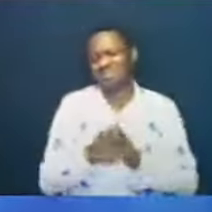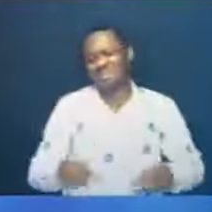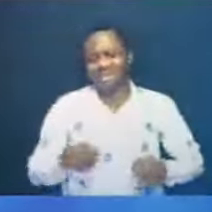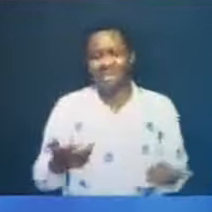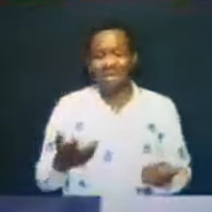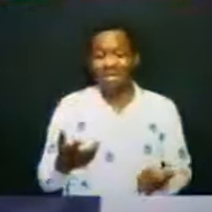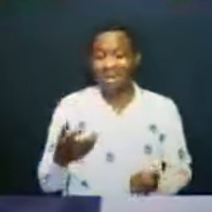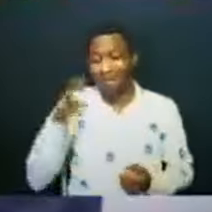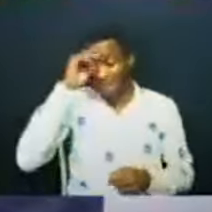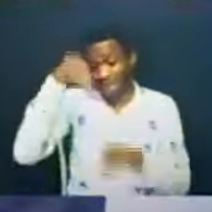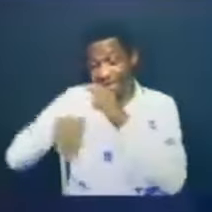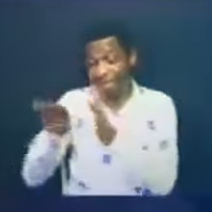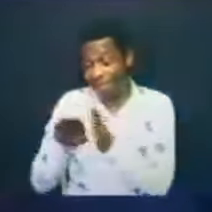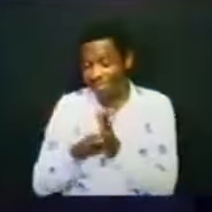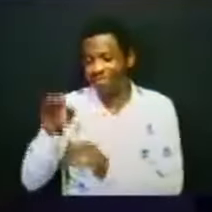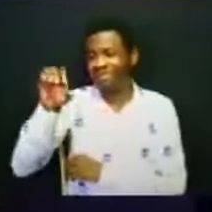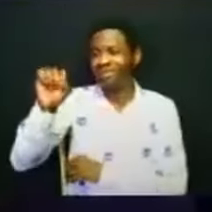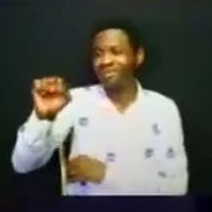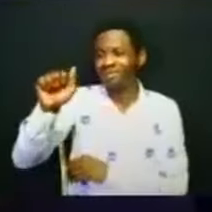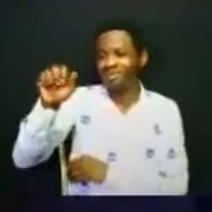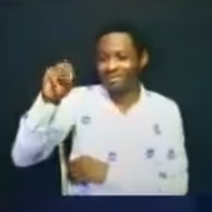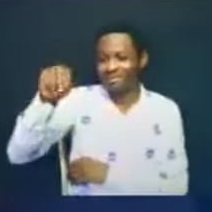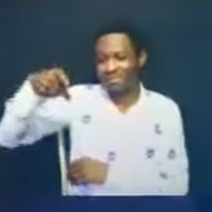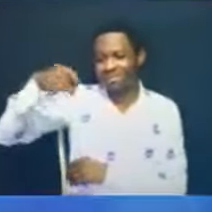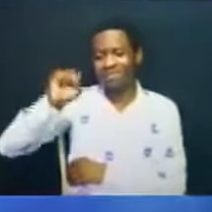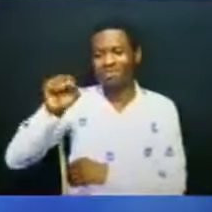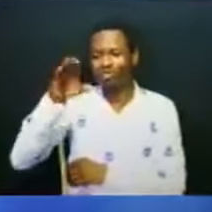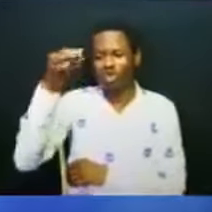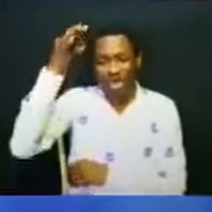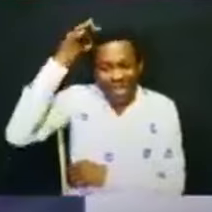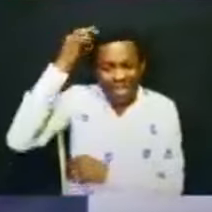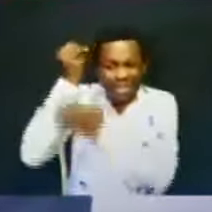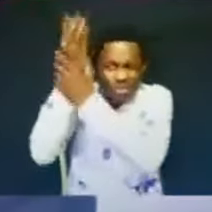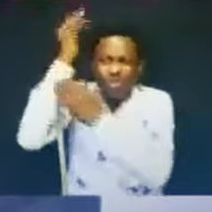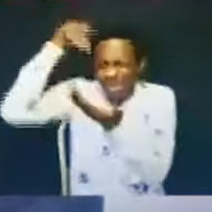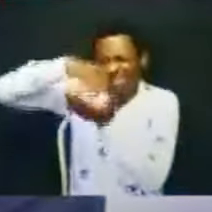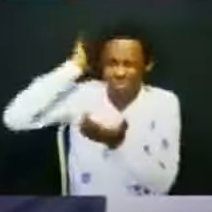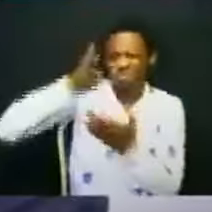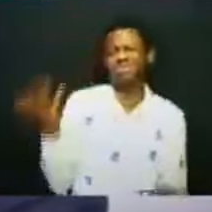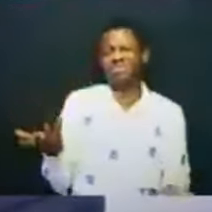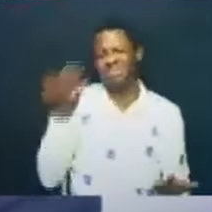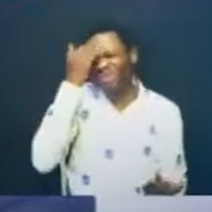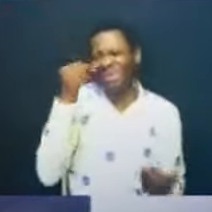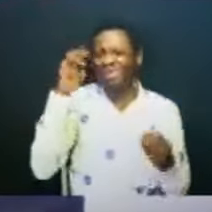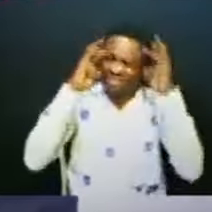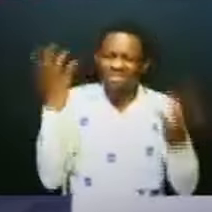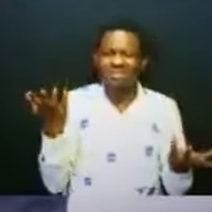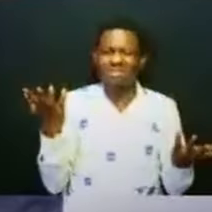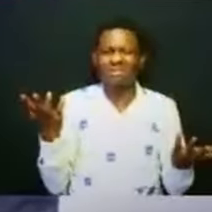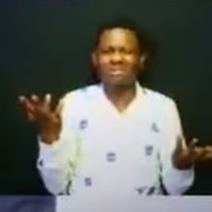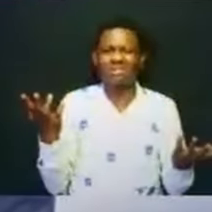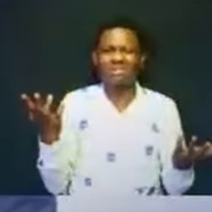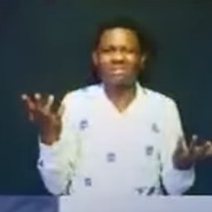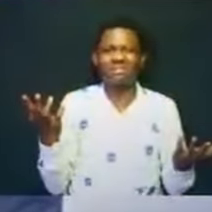grew. And abribia mu odisaya oni enan yere eba ni nchen kachere ni se danfo ya yiwe yibonia